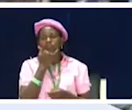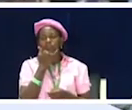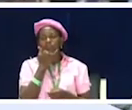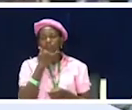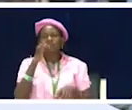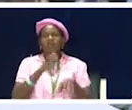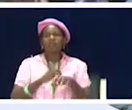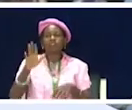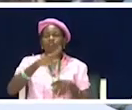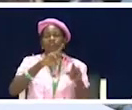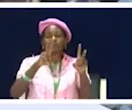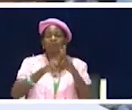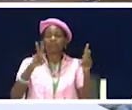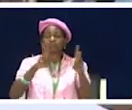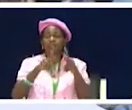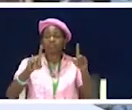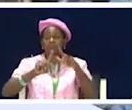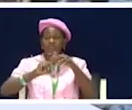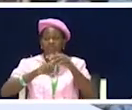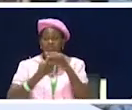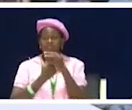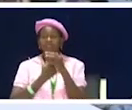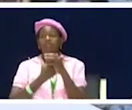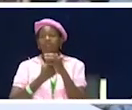at your very, very, very beginning,